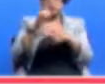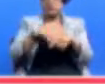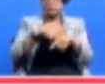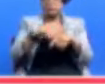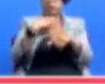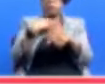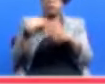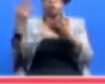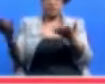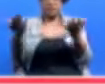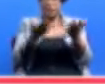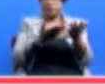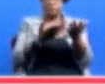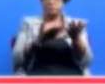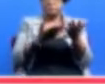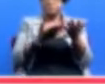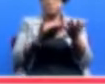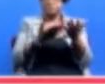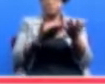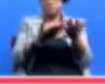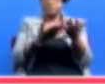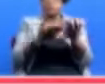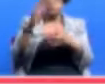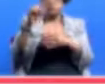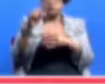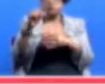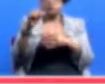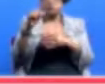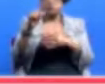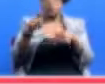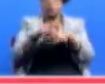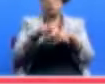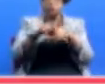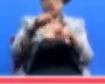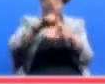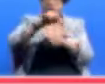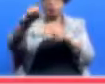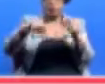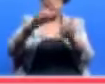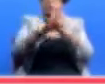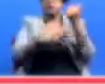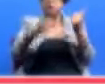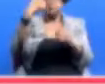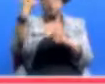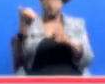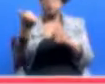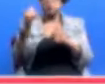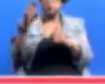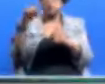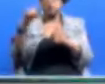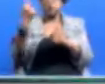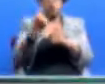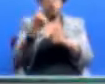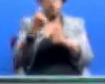I want to invite not only the people of Uasin Gishu, but even the surrounding counties, because it's not for Uasin Gishu alone.